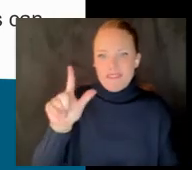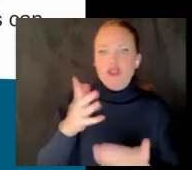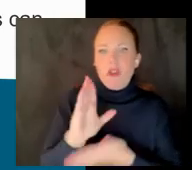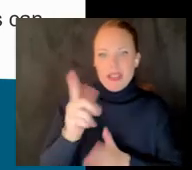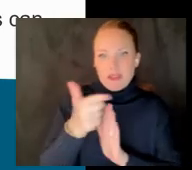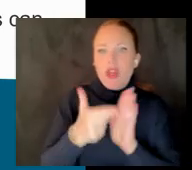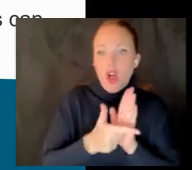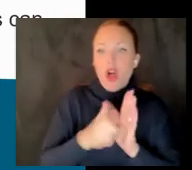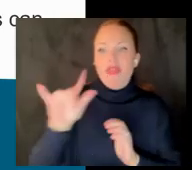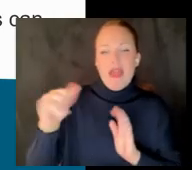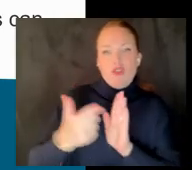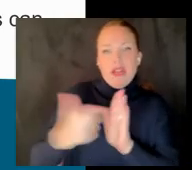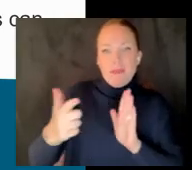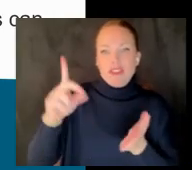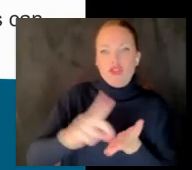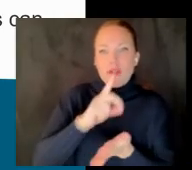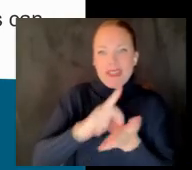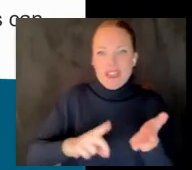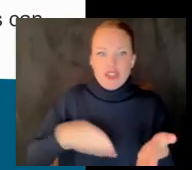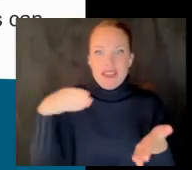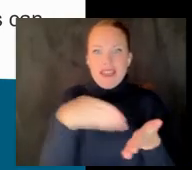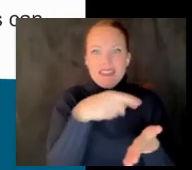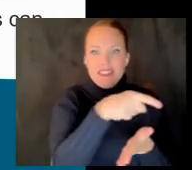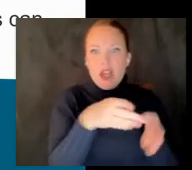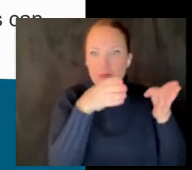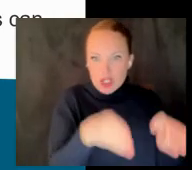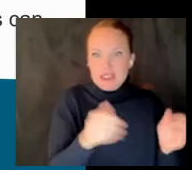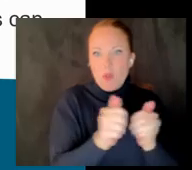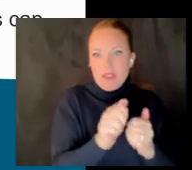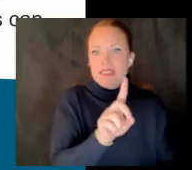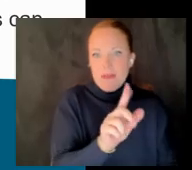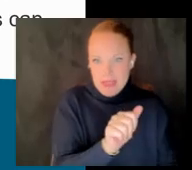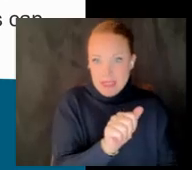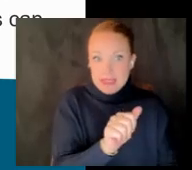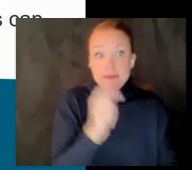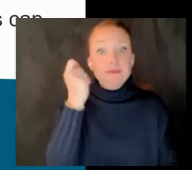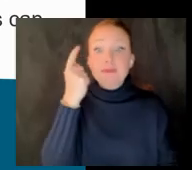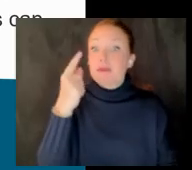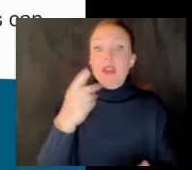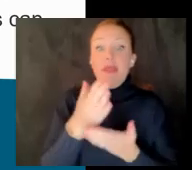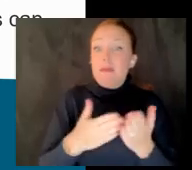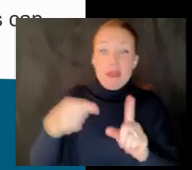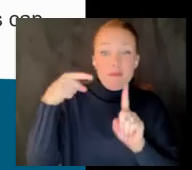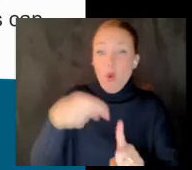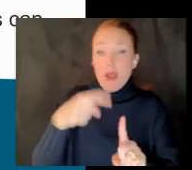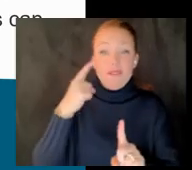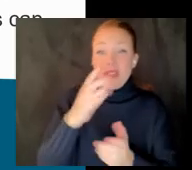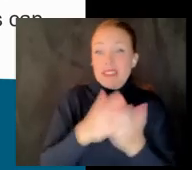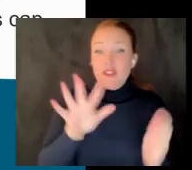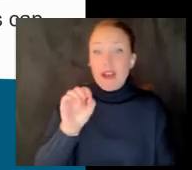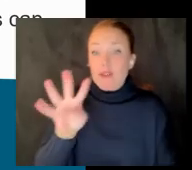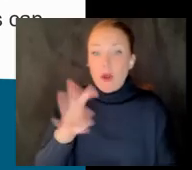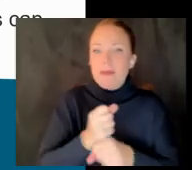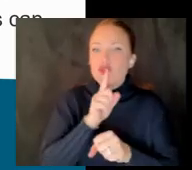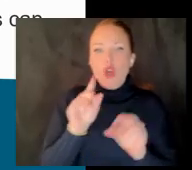that prohibits discrimination against individuals with disabilities. The core principle of Section 504 is to ensure